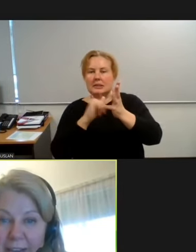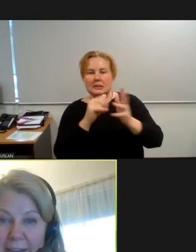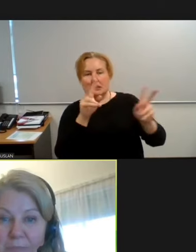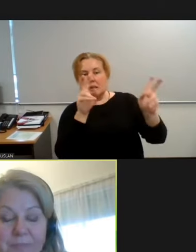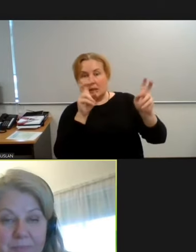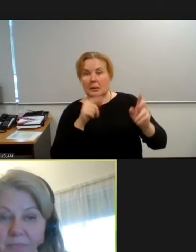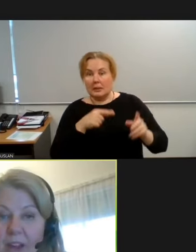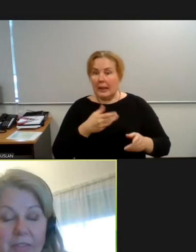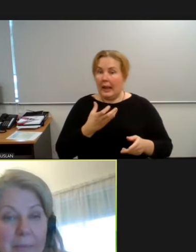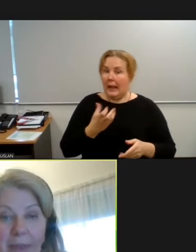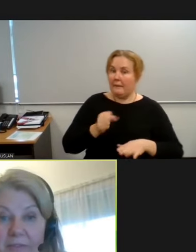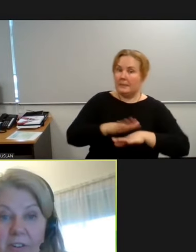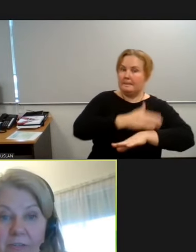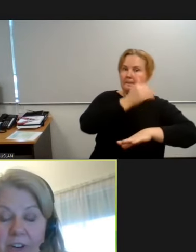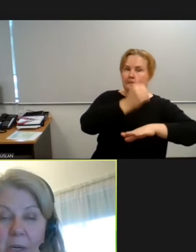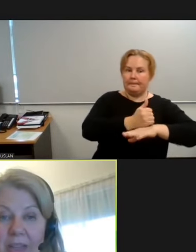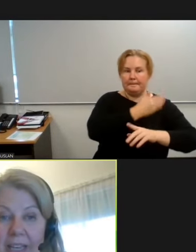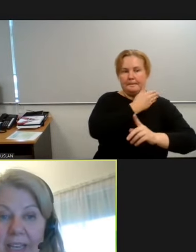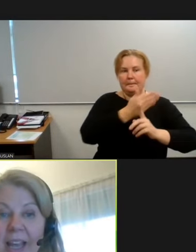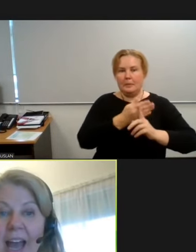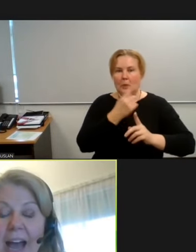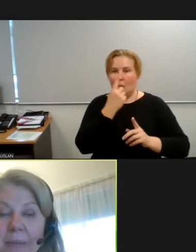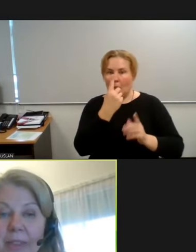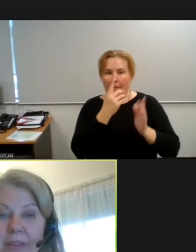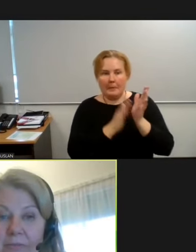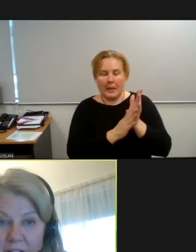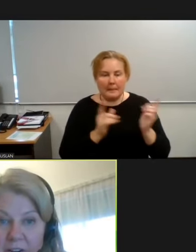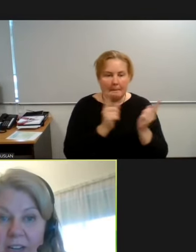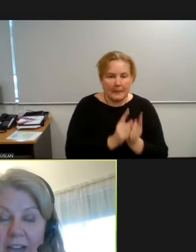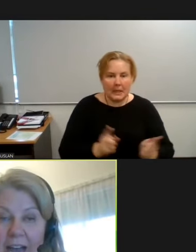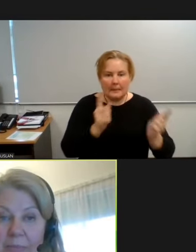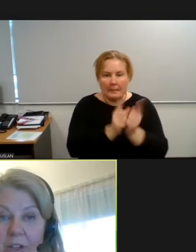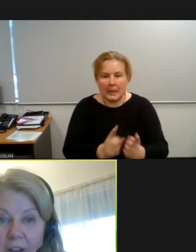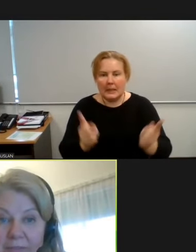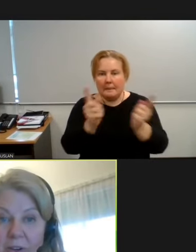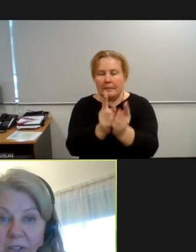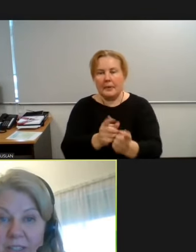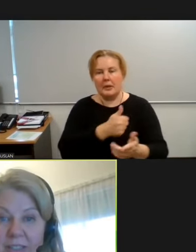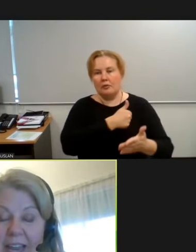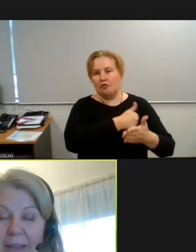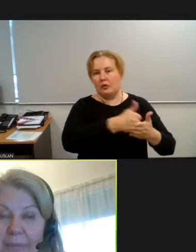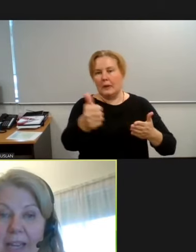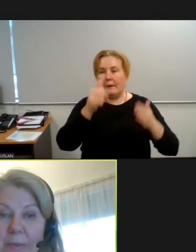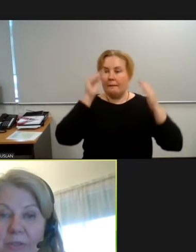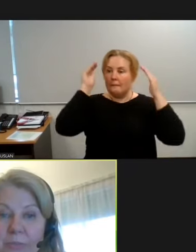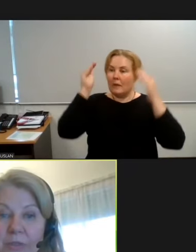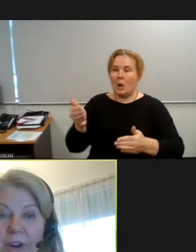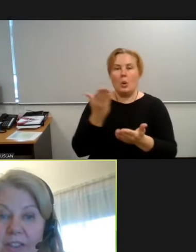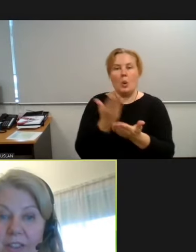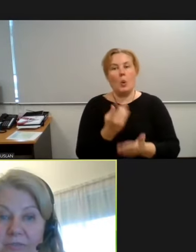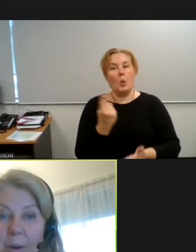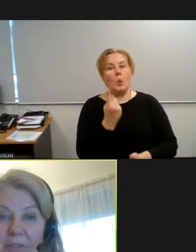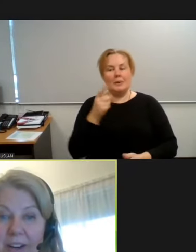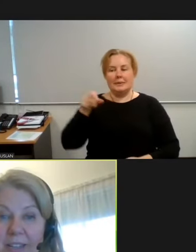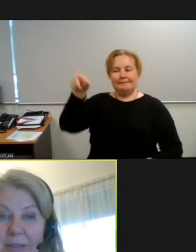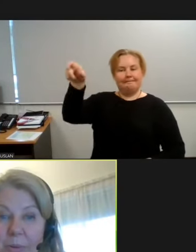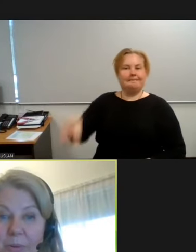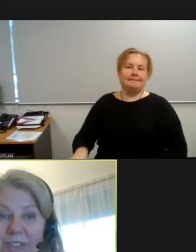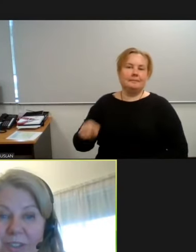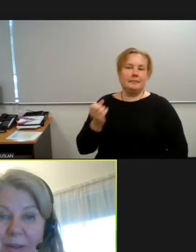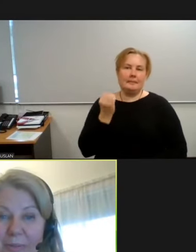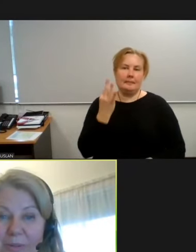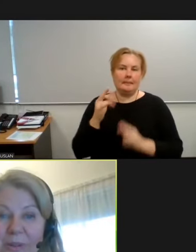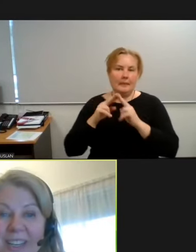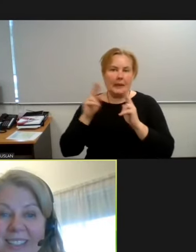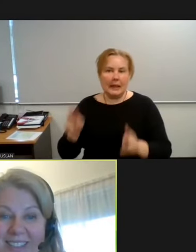or so now. They meet very frequently. They're very client focused and being able to provide those wraparound